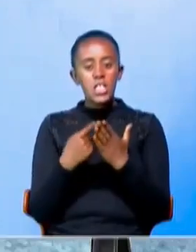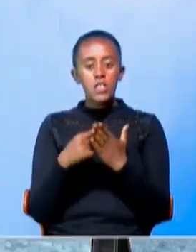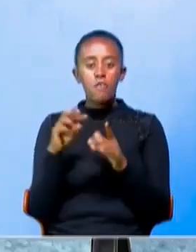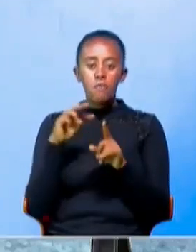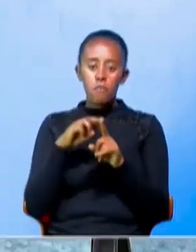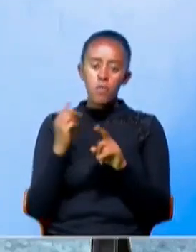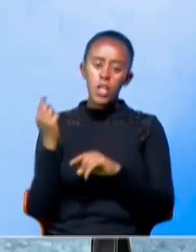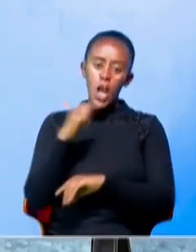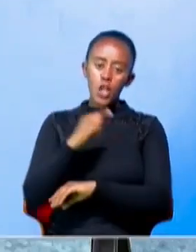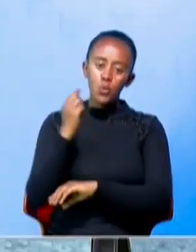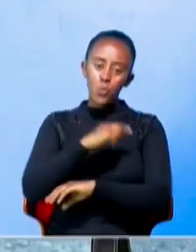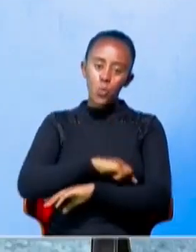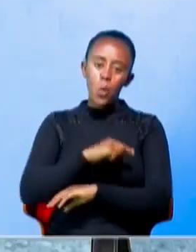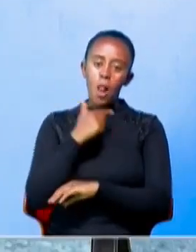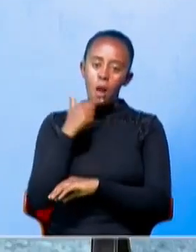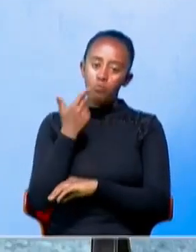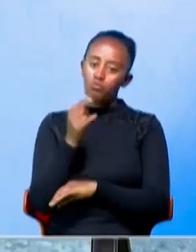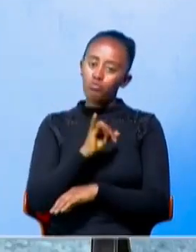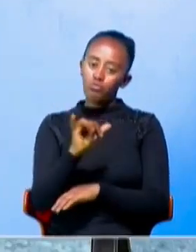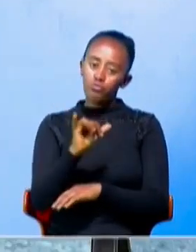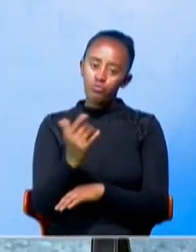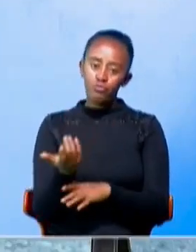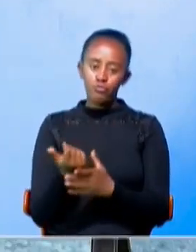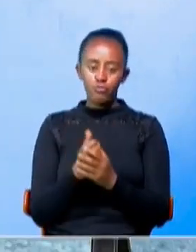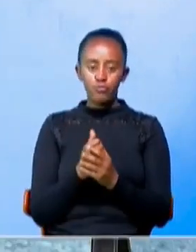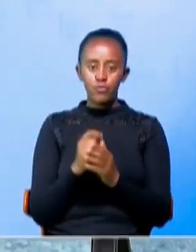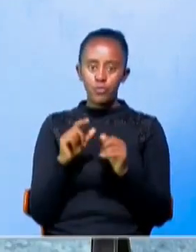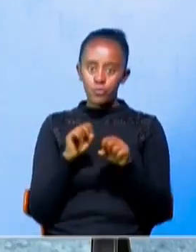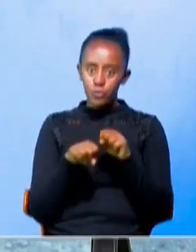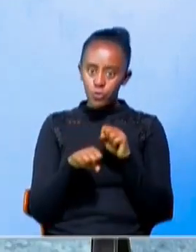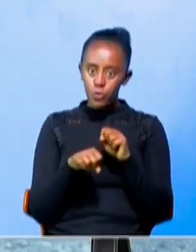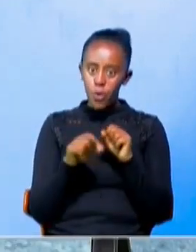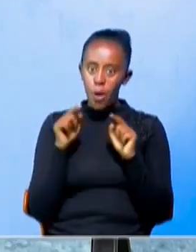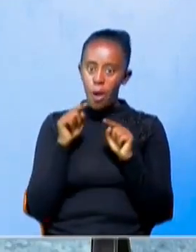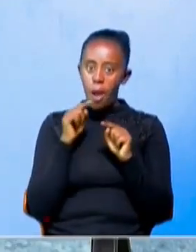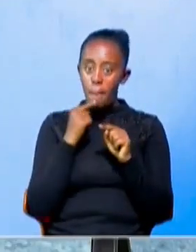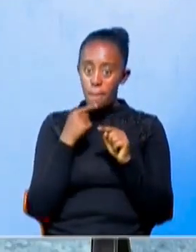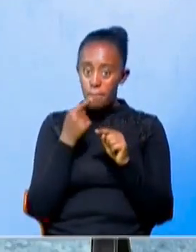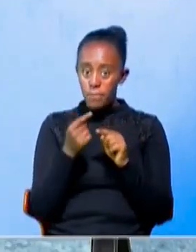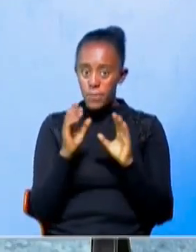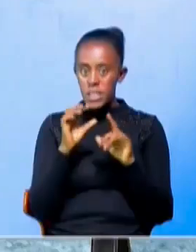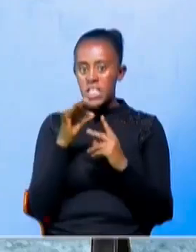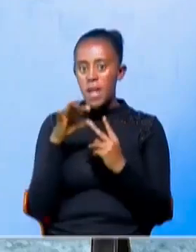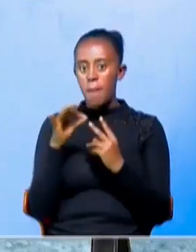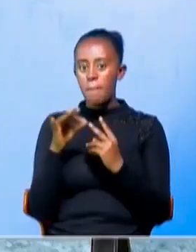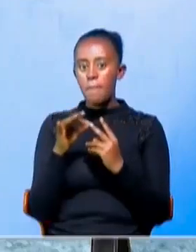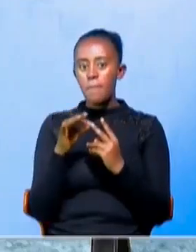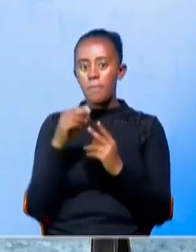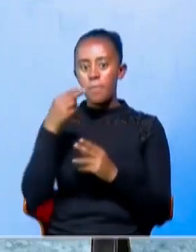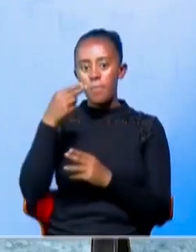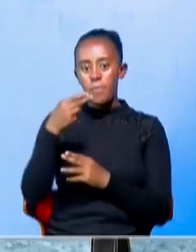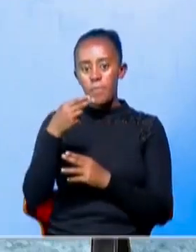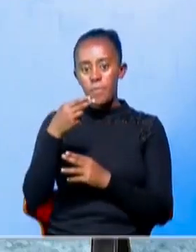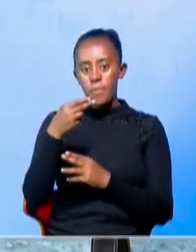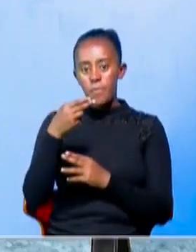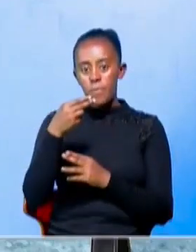in your day-to-day language too. So I'm going to give you one sample example for each